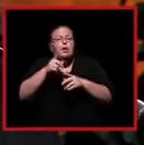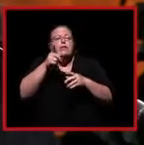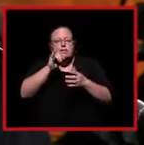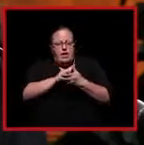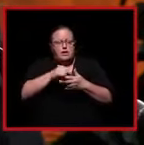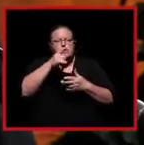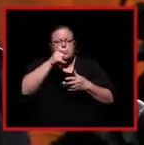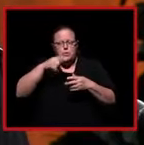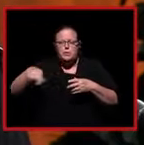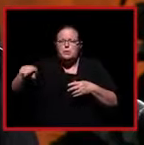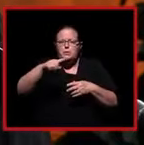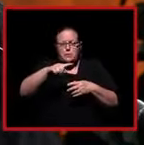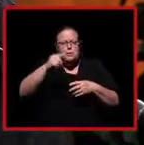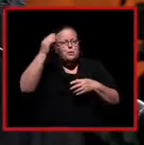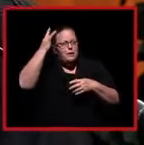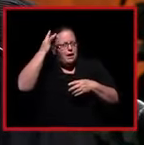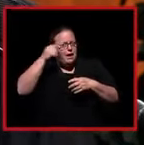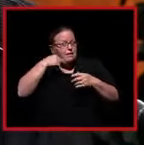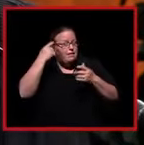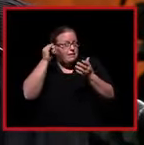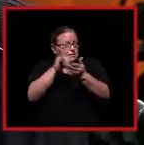why I think that.